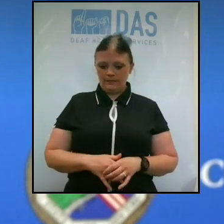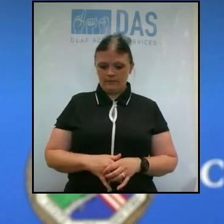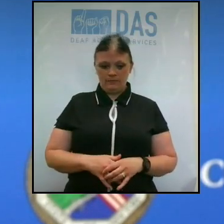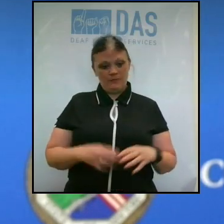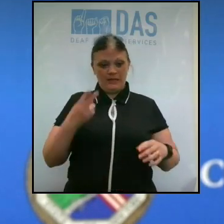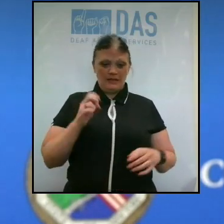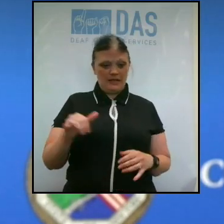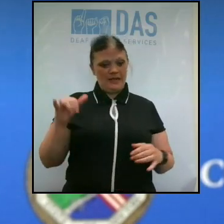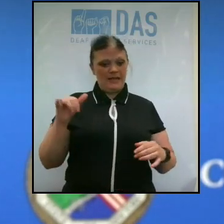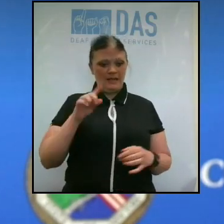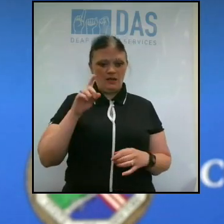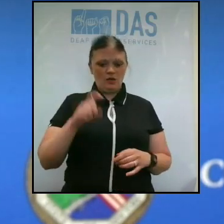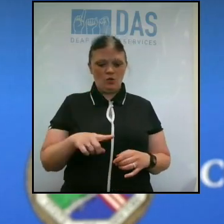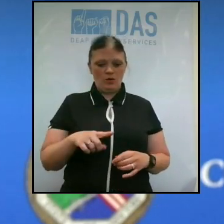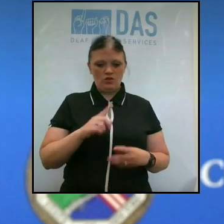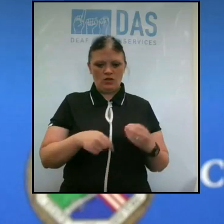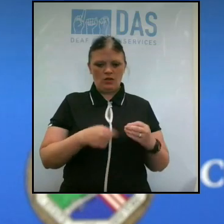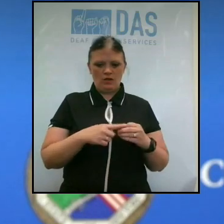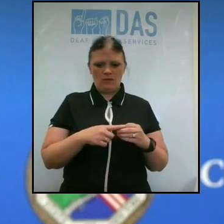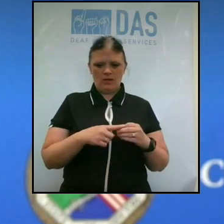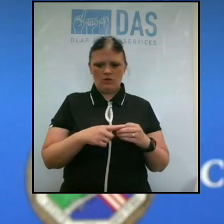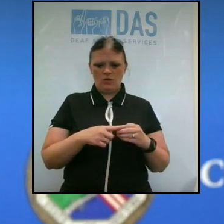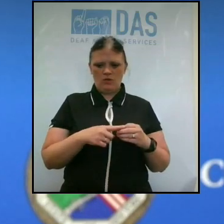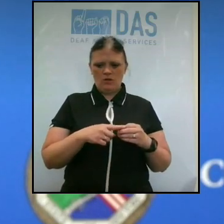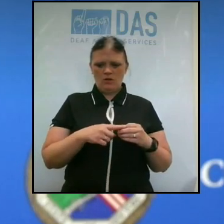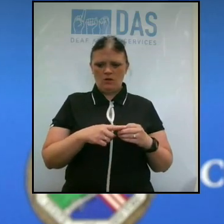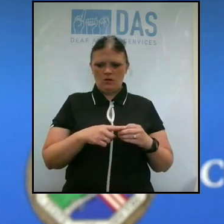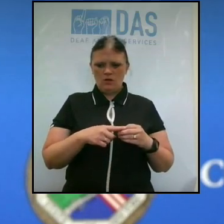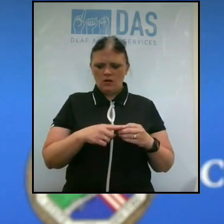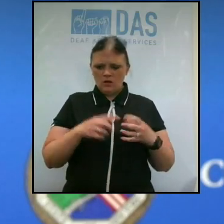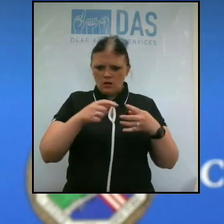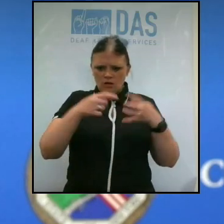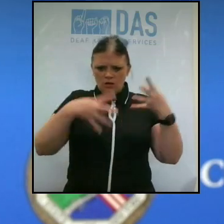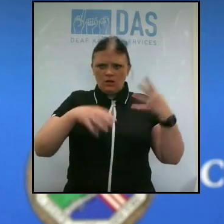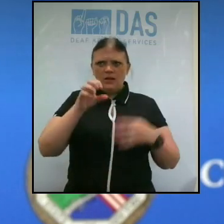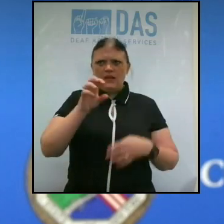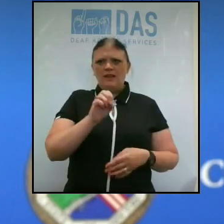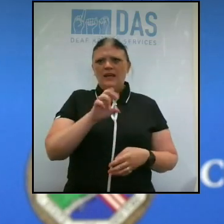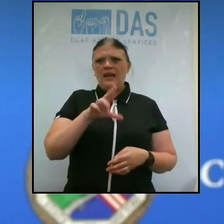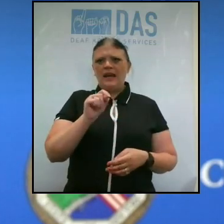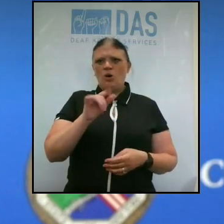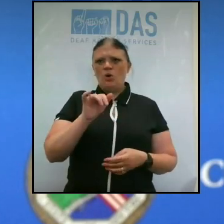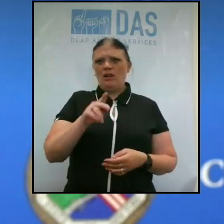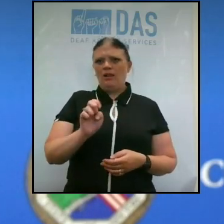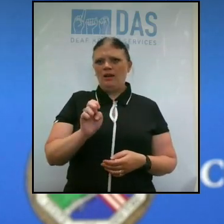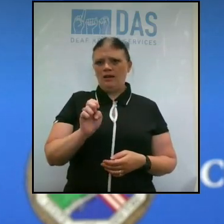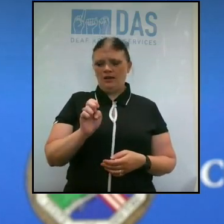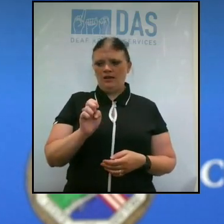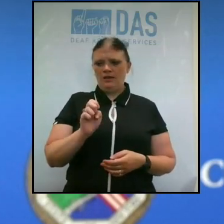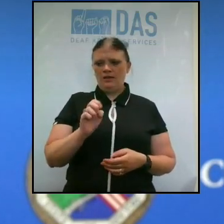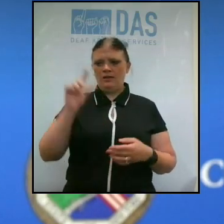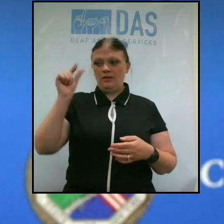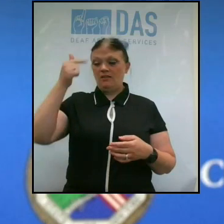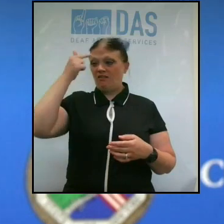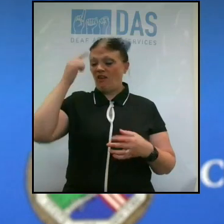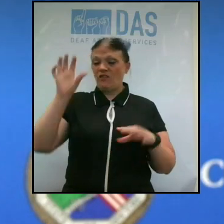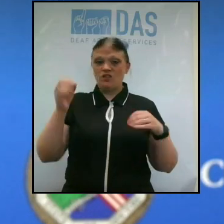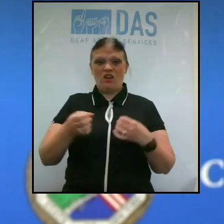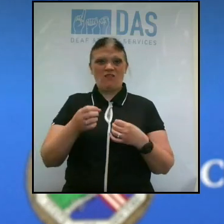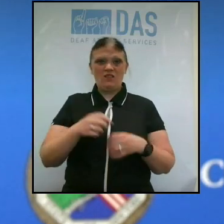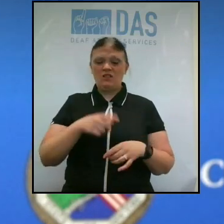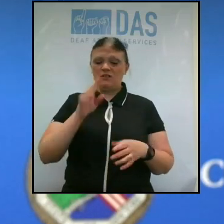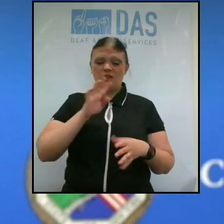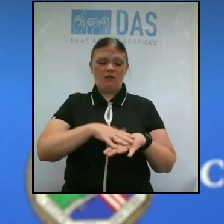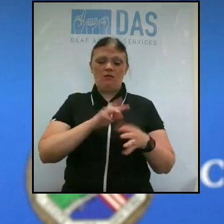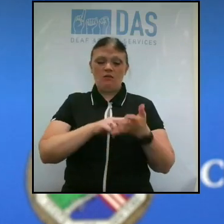Hey, Mark. Question today is about the outline of the path forward. I know the governor's office has been deliberately vague in some ways about